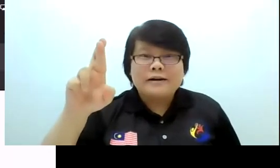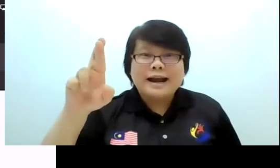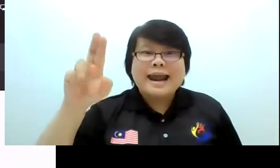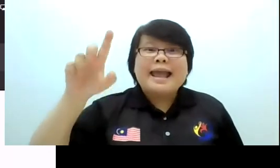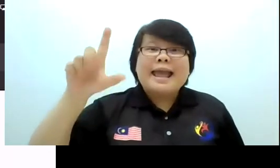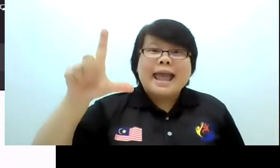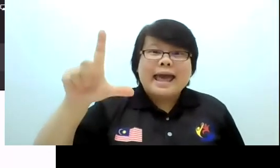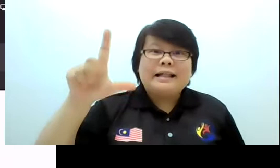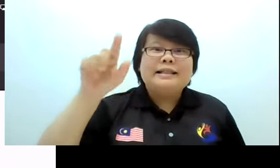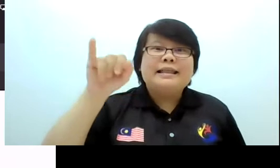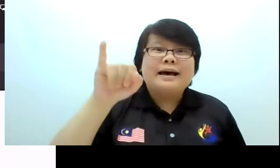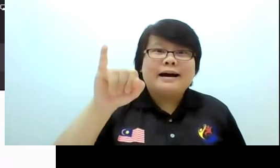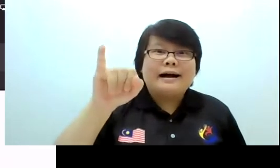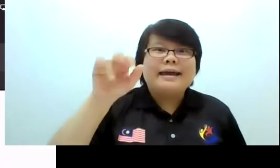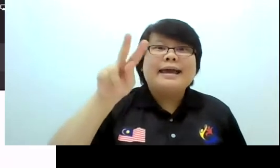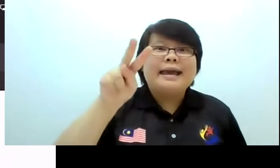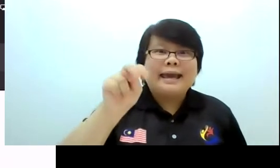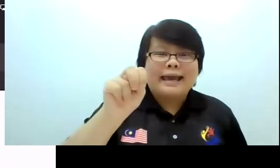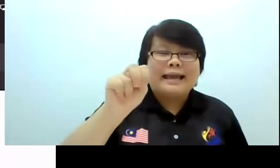U-N-D-E-R,